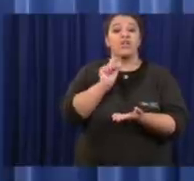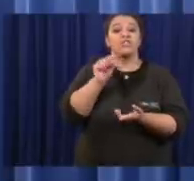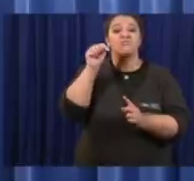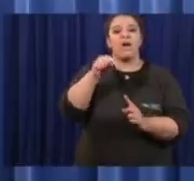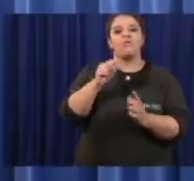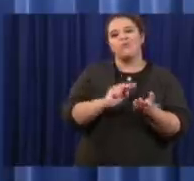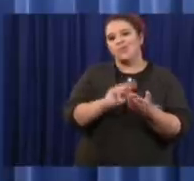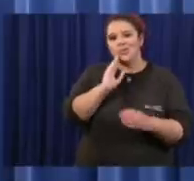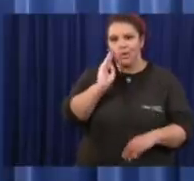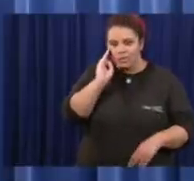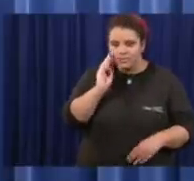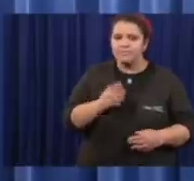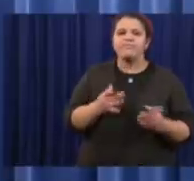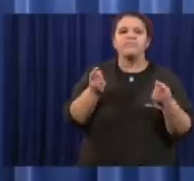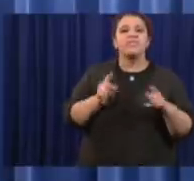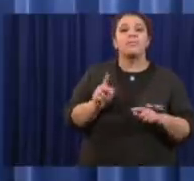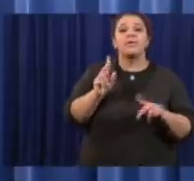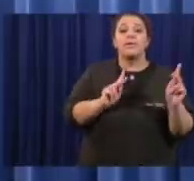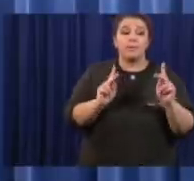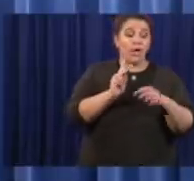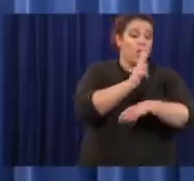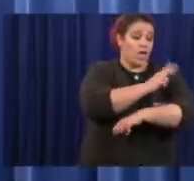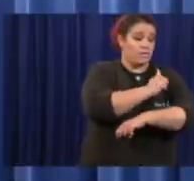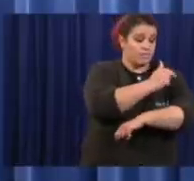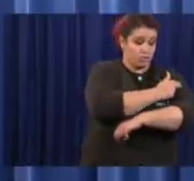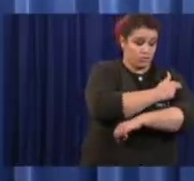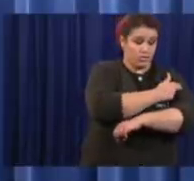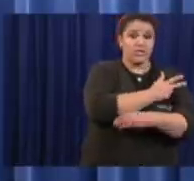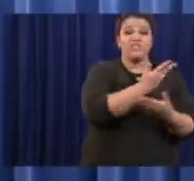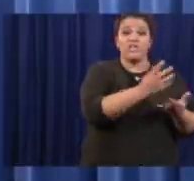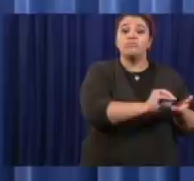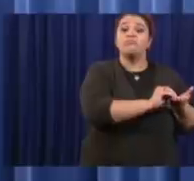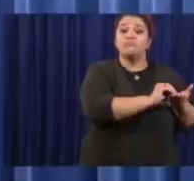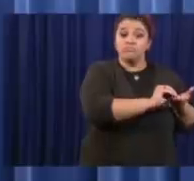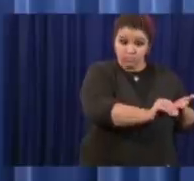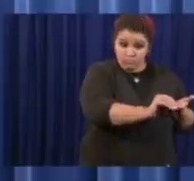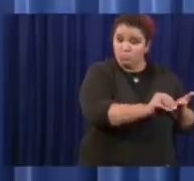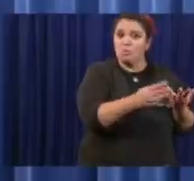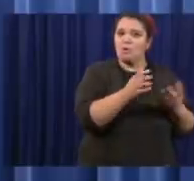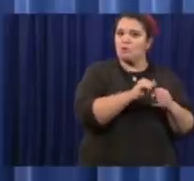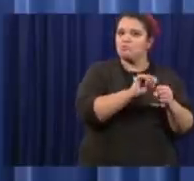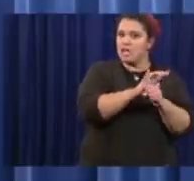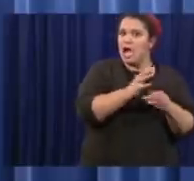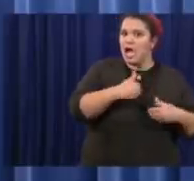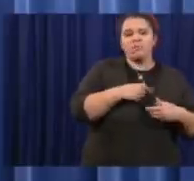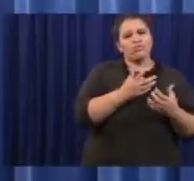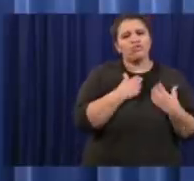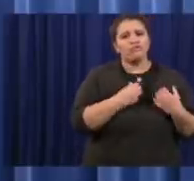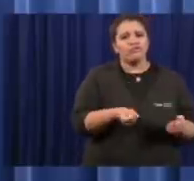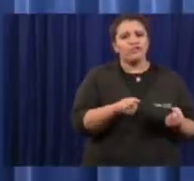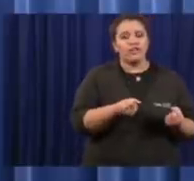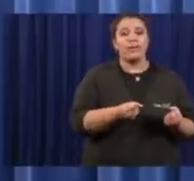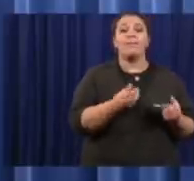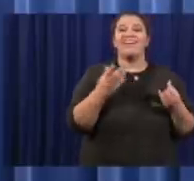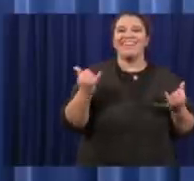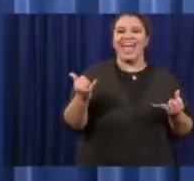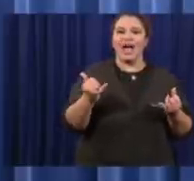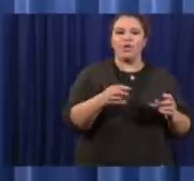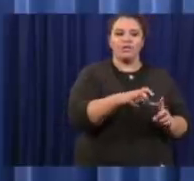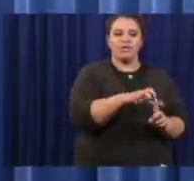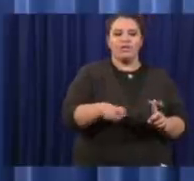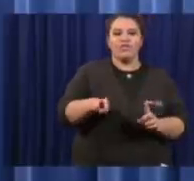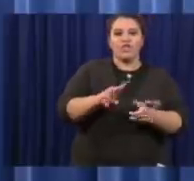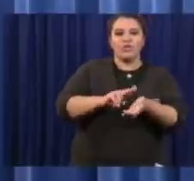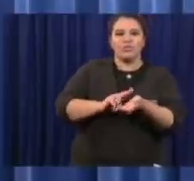leave the hospital recovering from COVID-19 who are then admitted into nursing homes. Given the current state of nursing